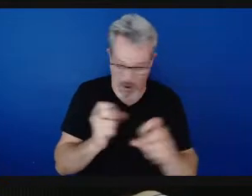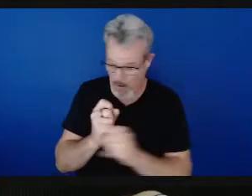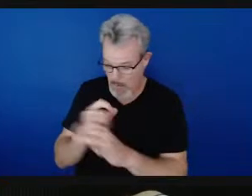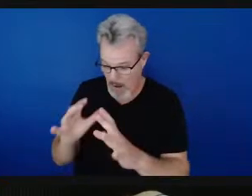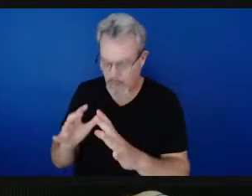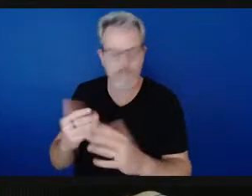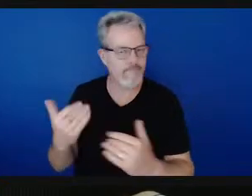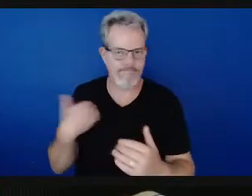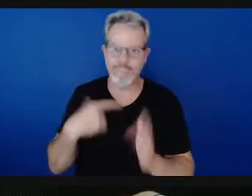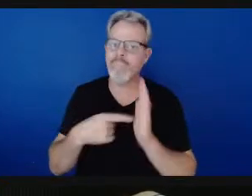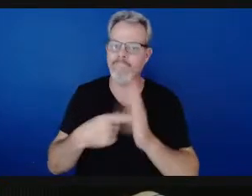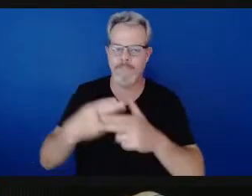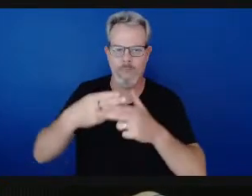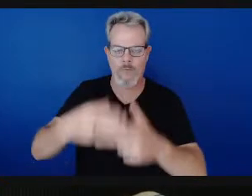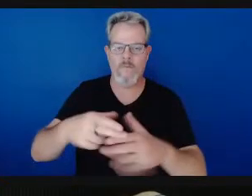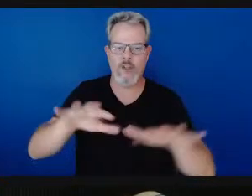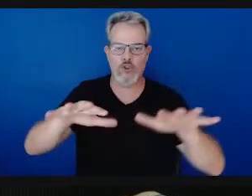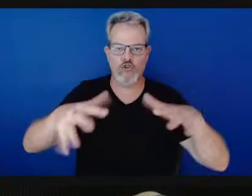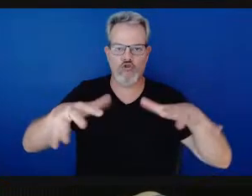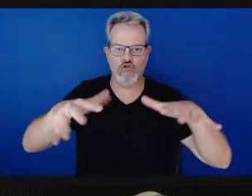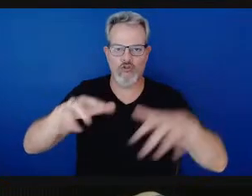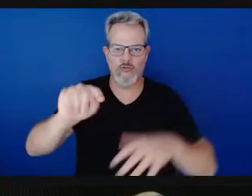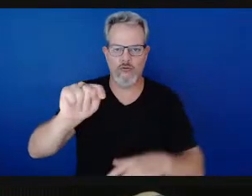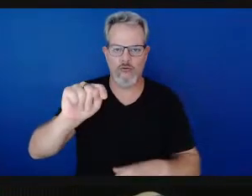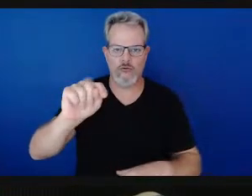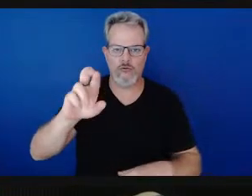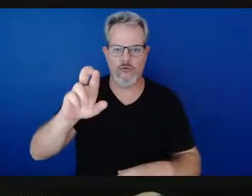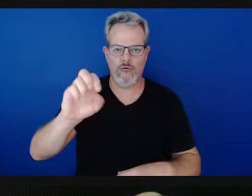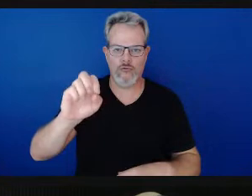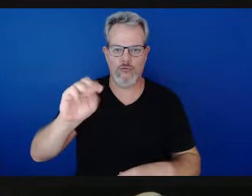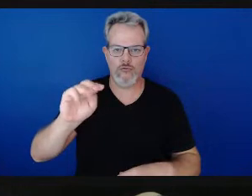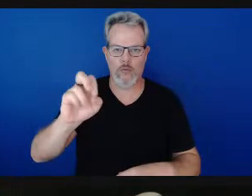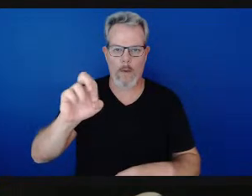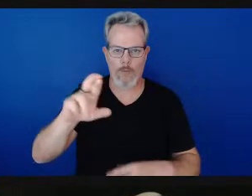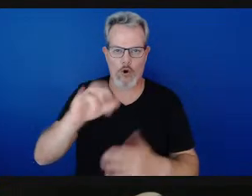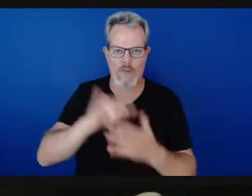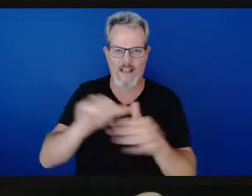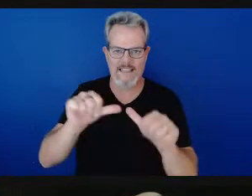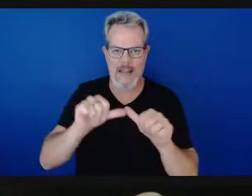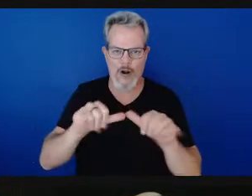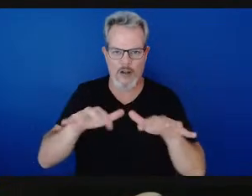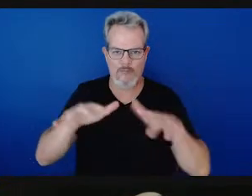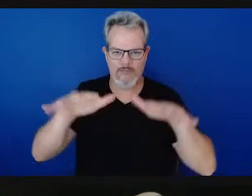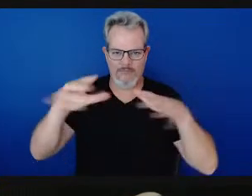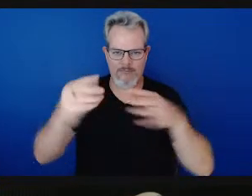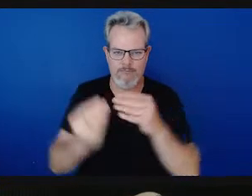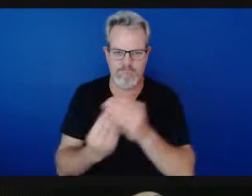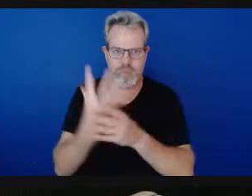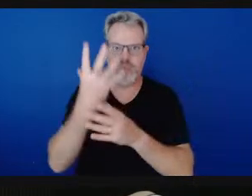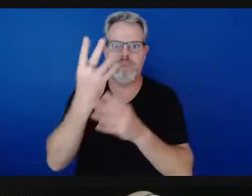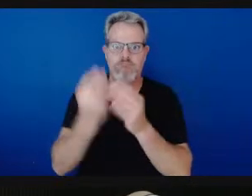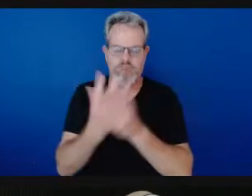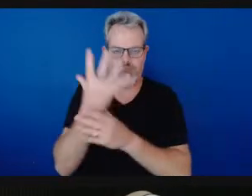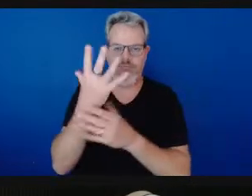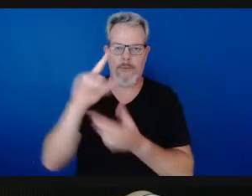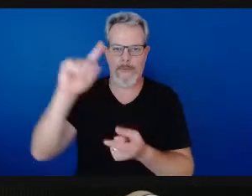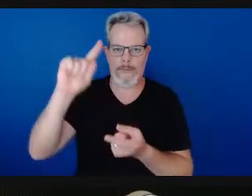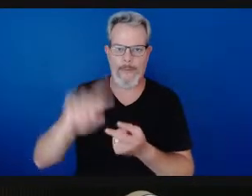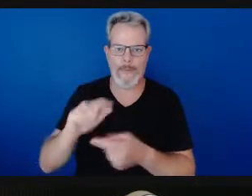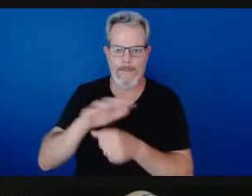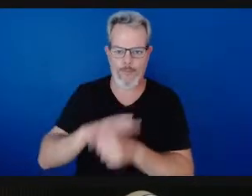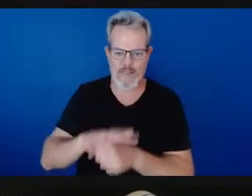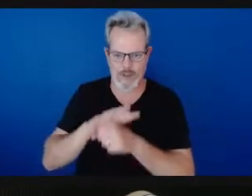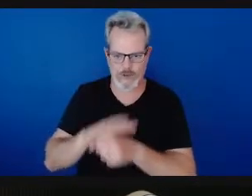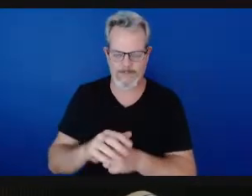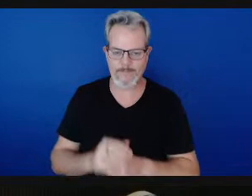which is the vibration of the ground as the magma is flowing out through that conduit to the surface. So that's the earthquakes. We